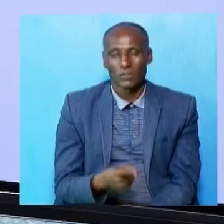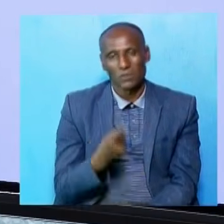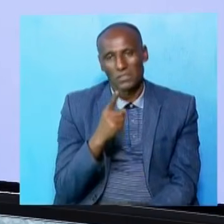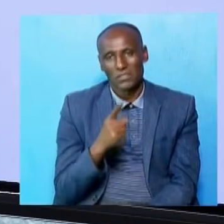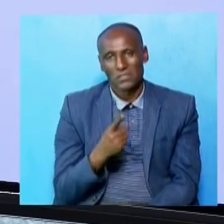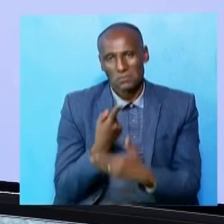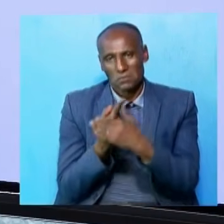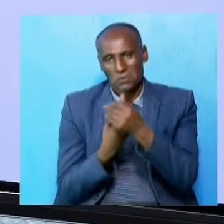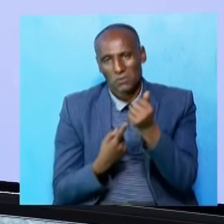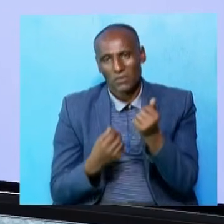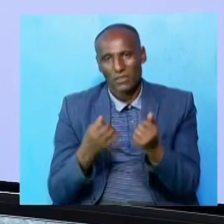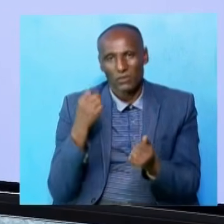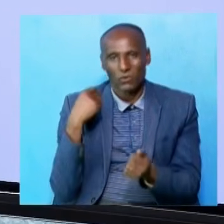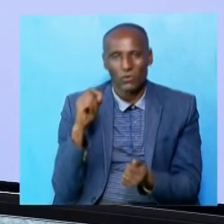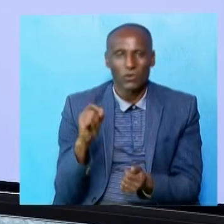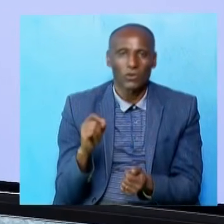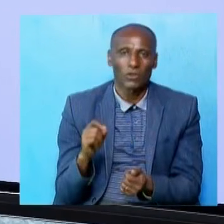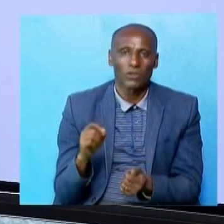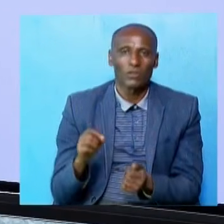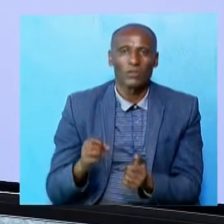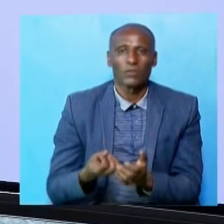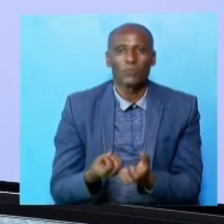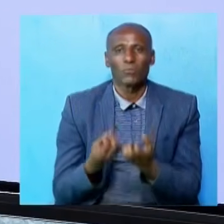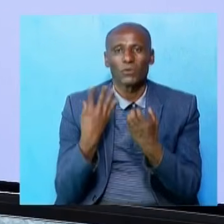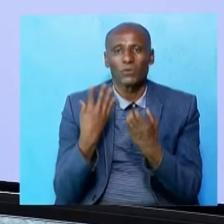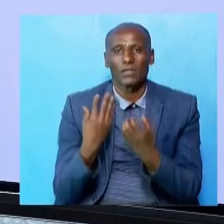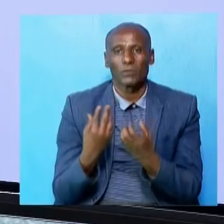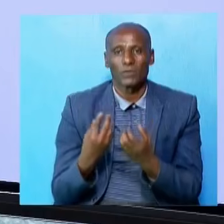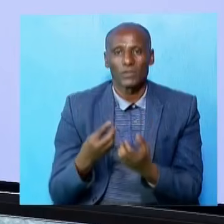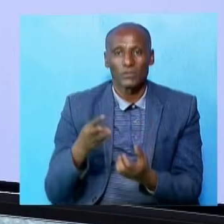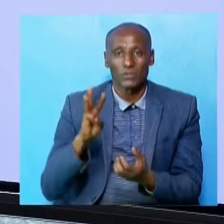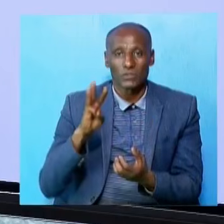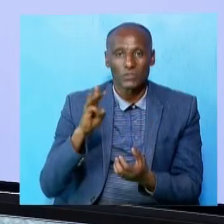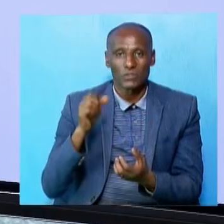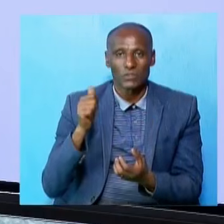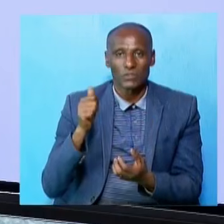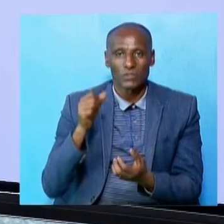singular, the auxiliary is always what? Where. Very good. So,